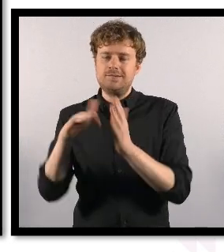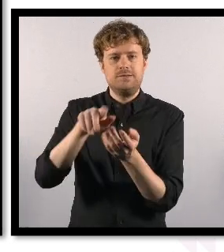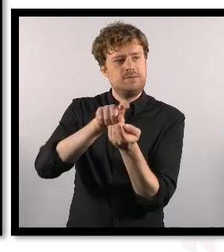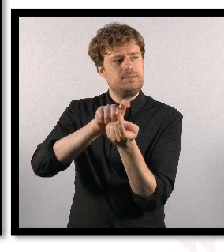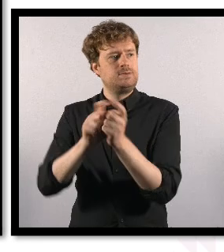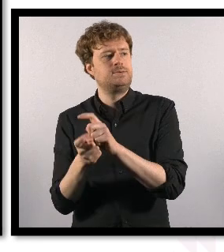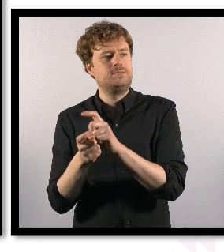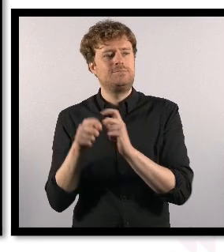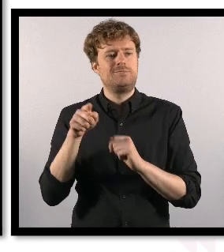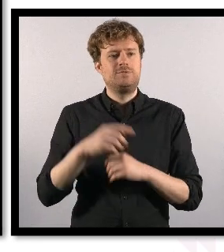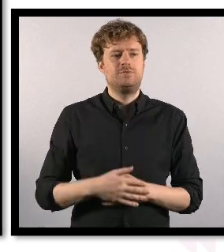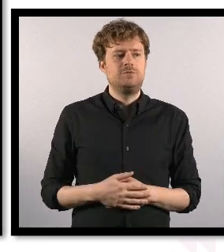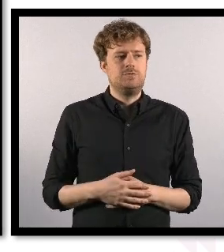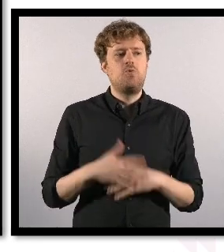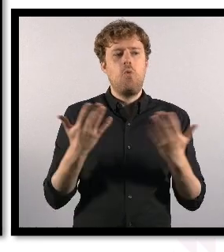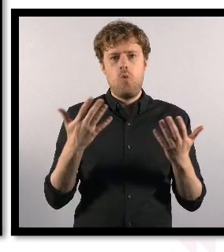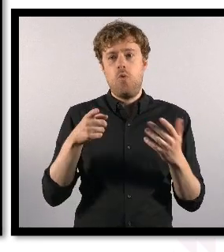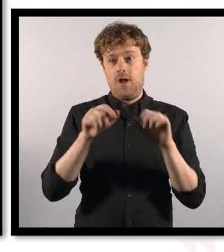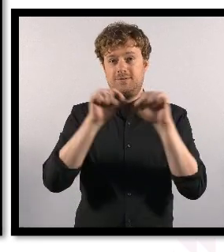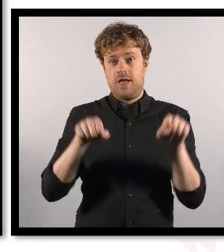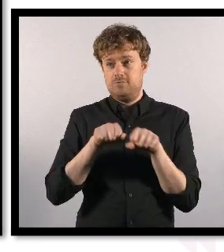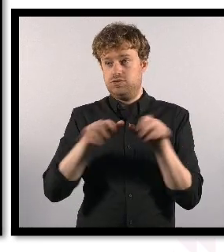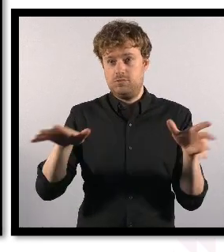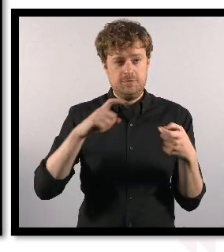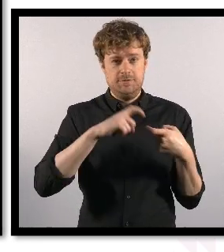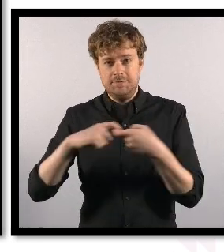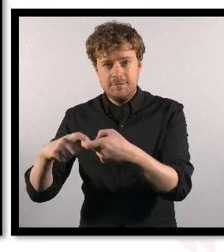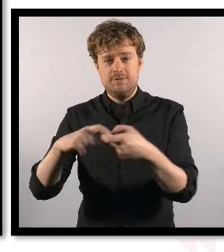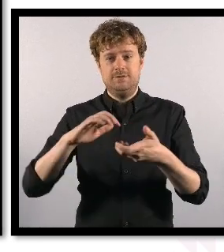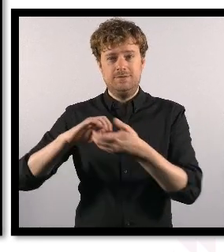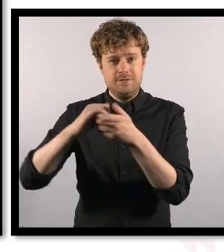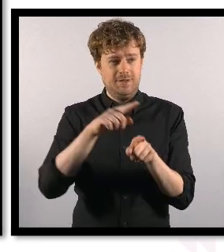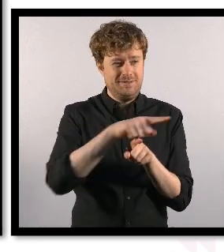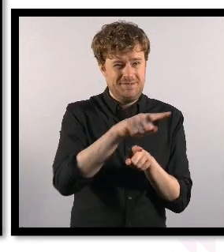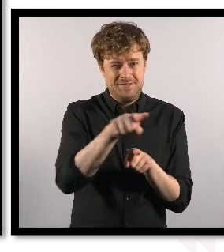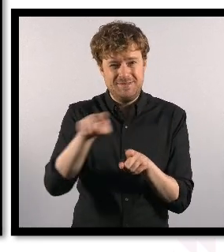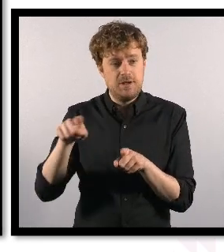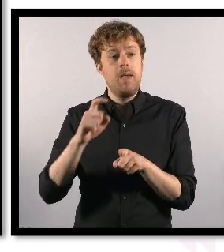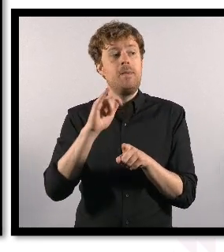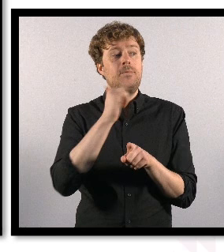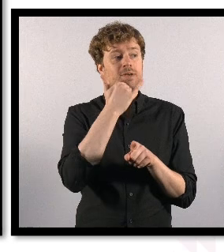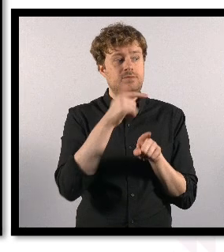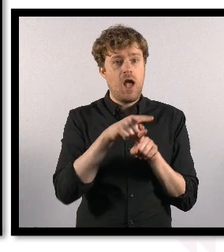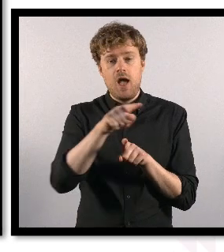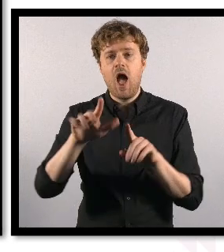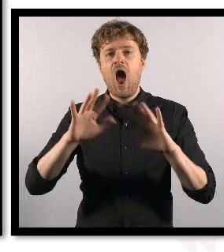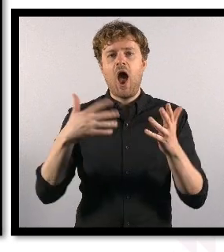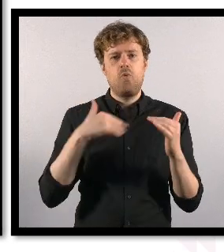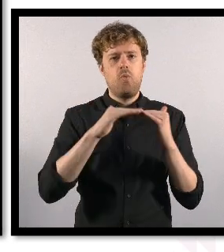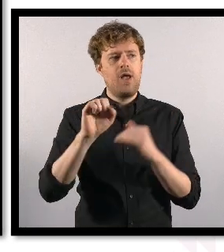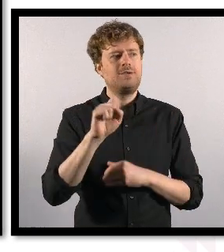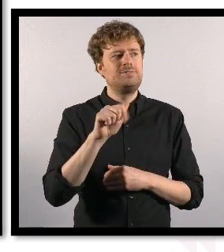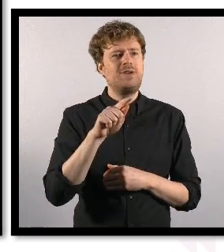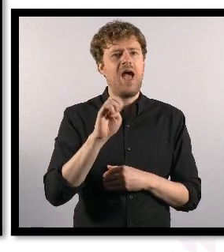Thankfully, CNCF projects already provide us with a strong foundation to do this. Q is an extremely interesting